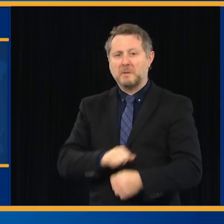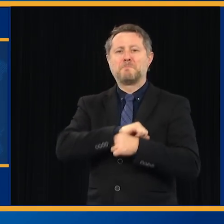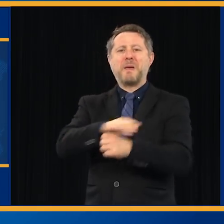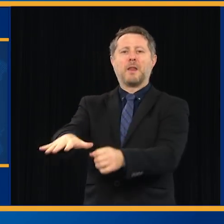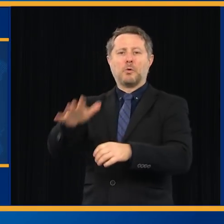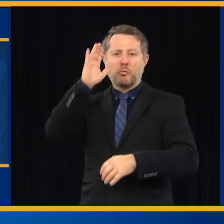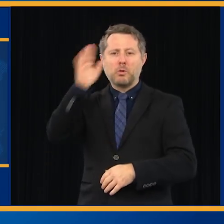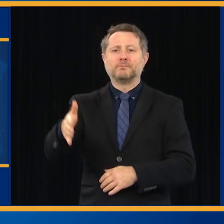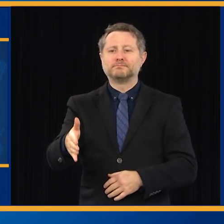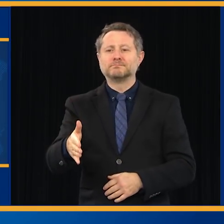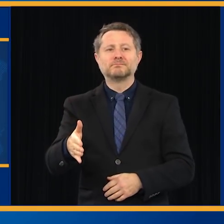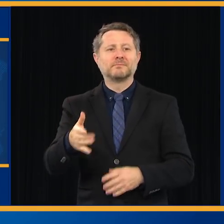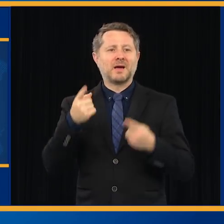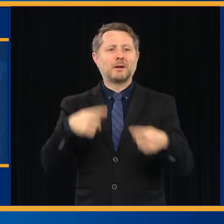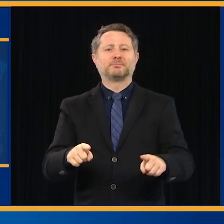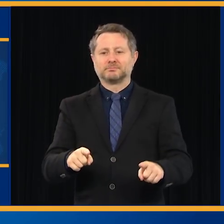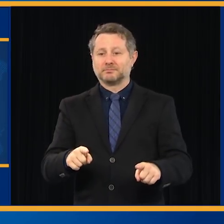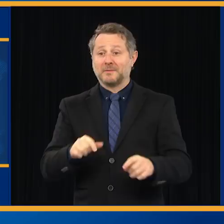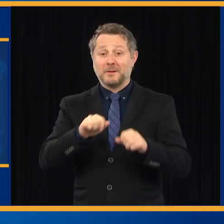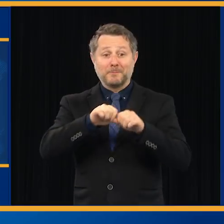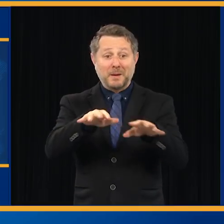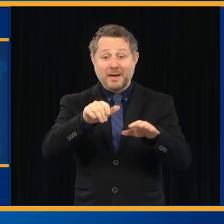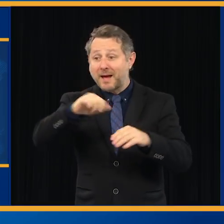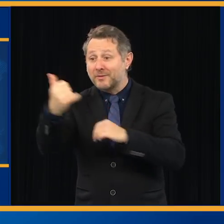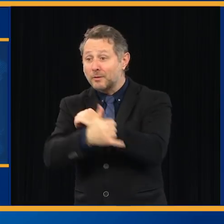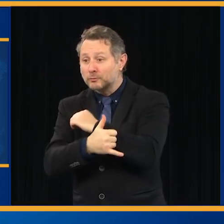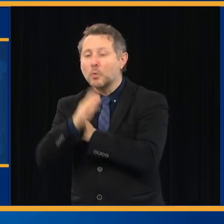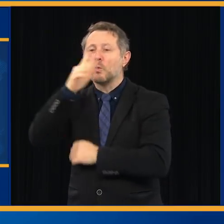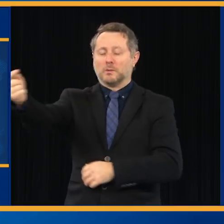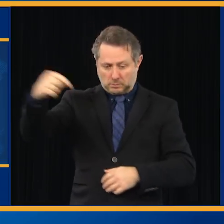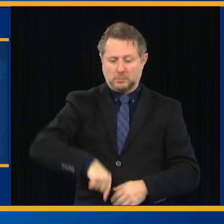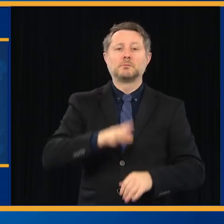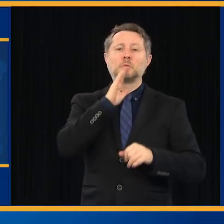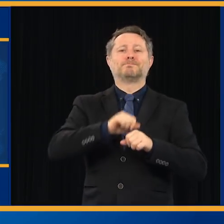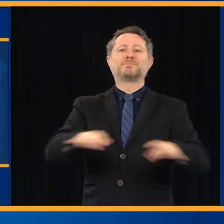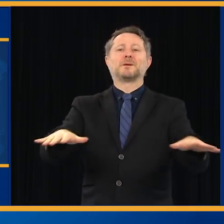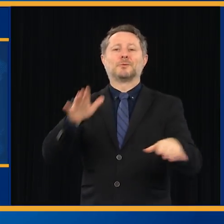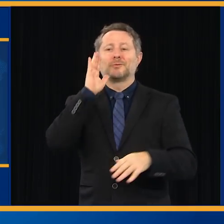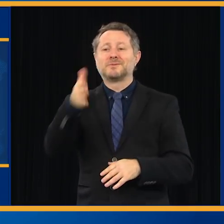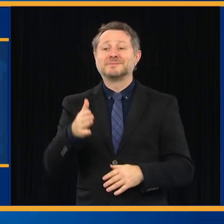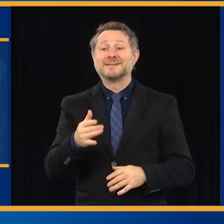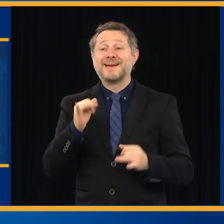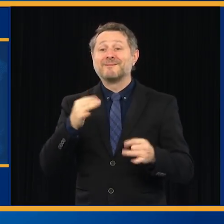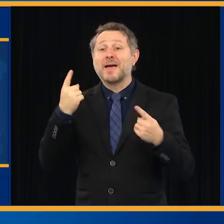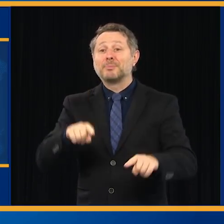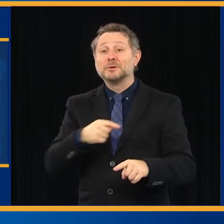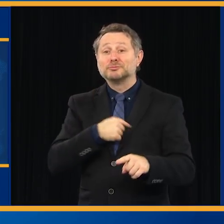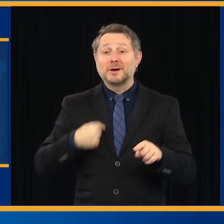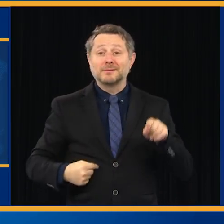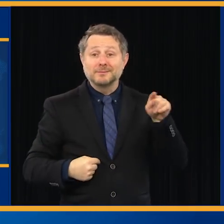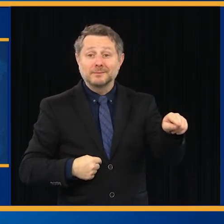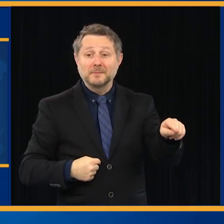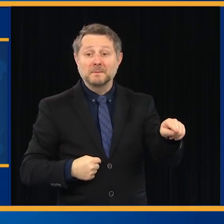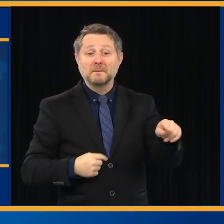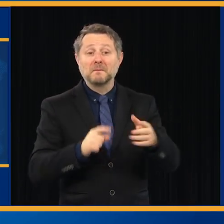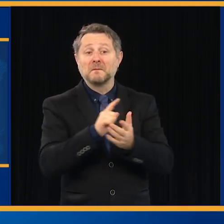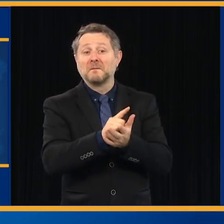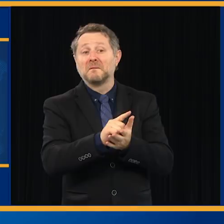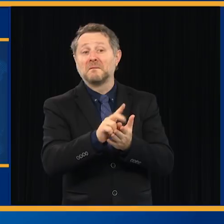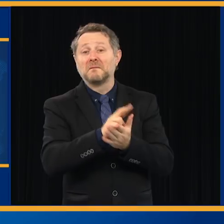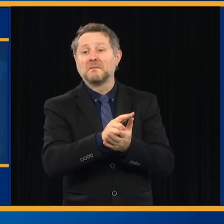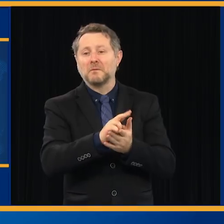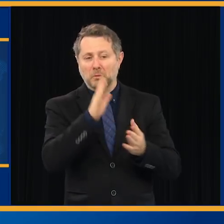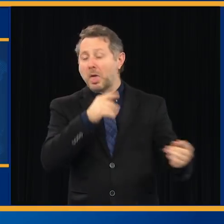to remember going forward. Outbreak in China. In a number of days it's going to be in Europe.